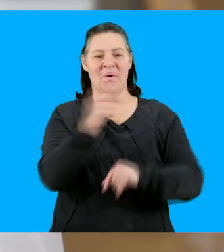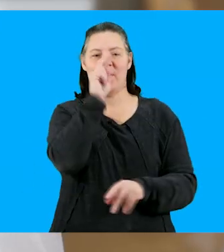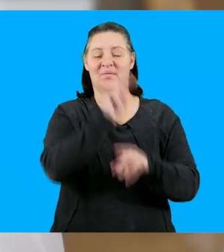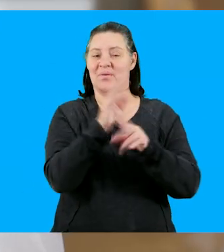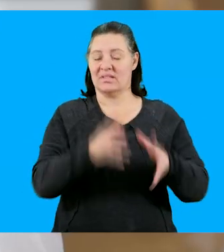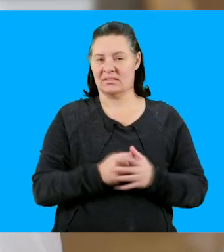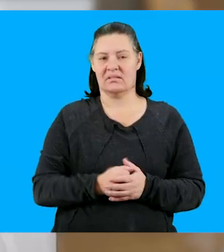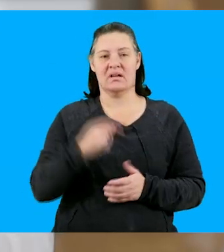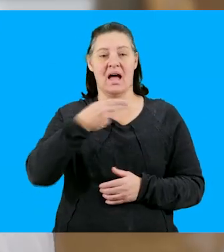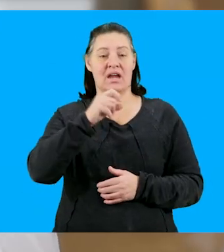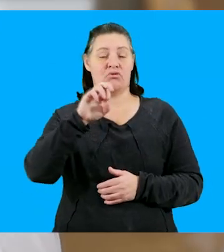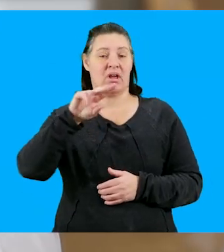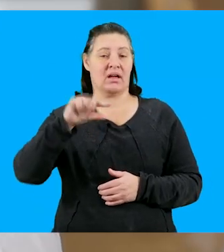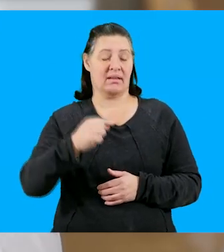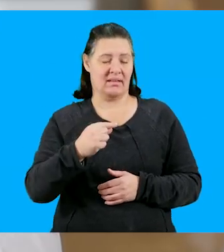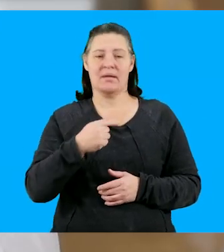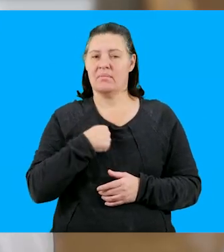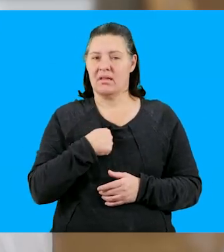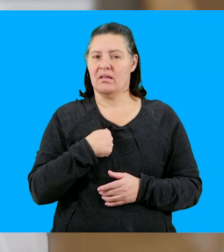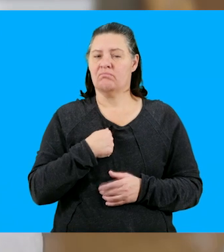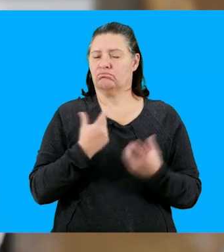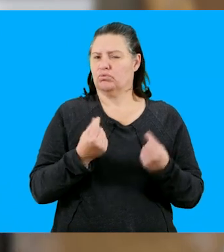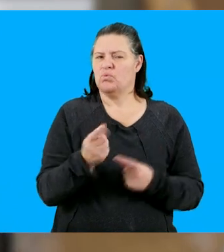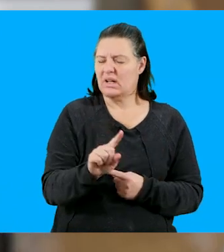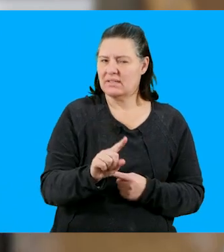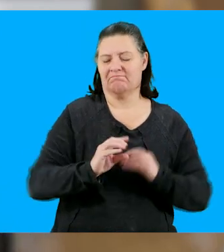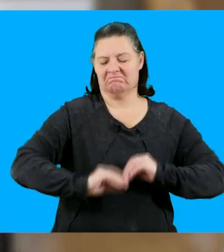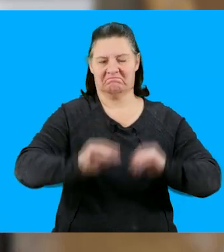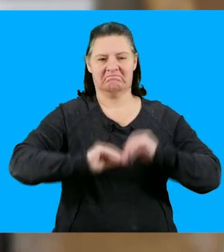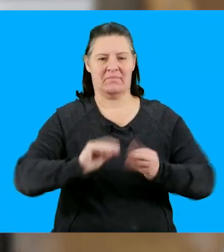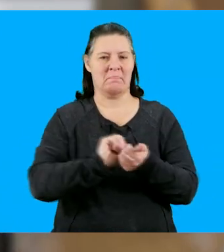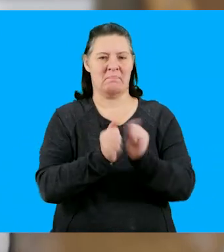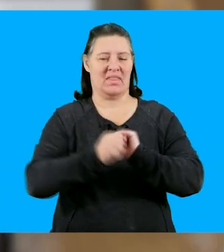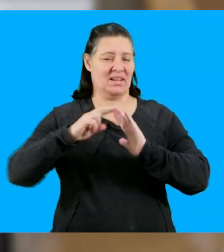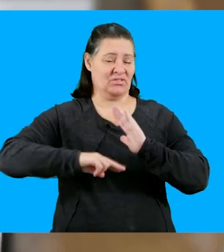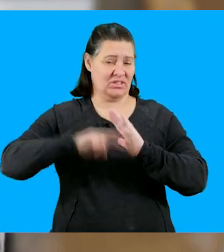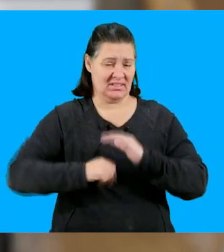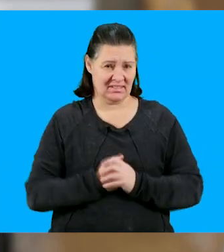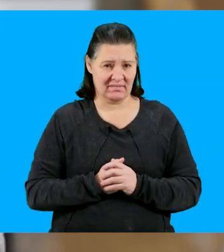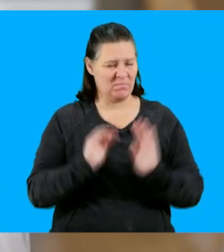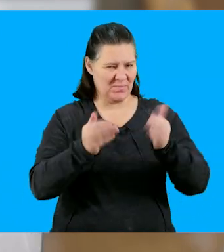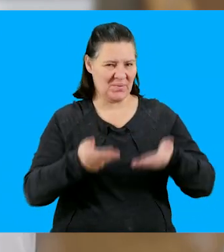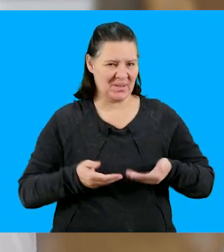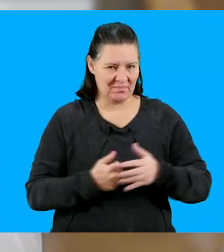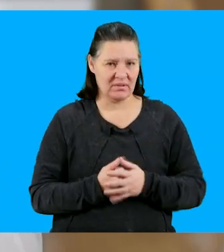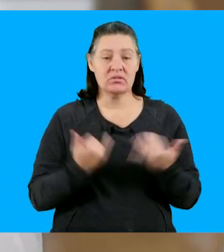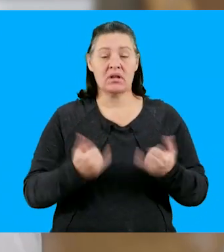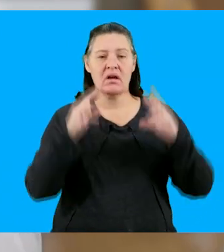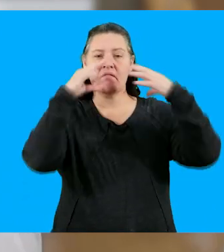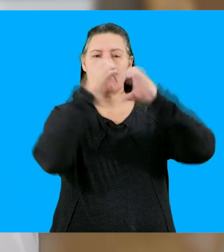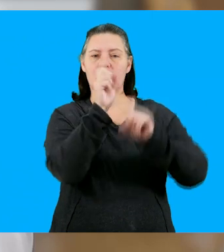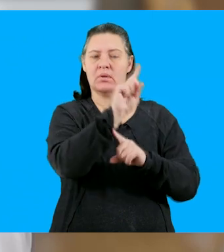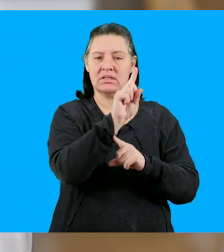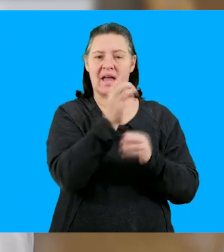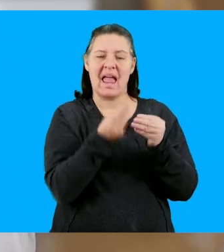Good day to all our viewers out there. My name is Heinrich Neetling and welcome to Mathematical Literacy. In today's lesson, we'll be focusing on the